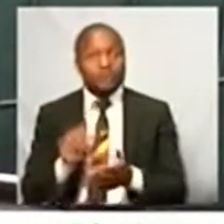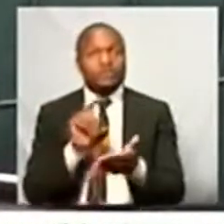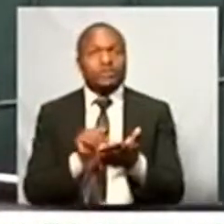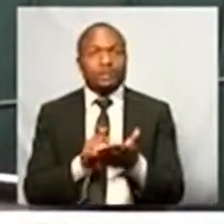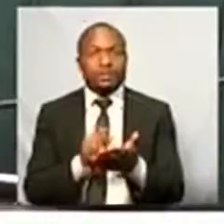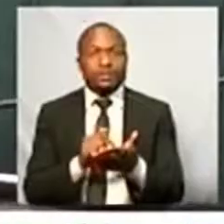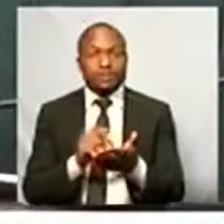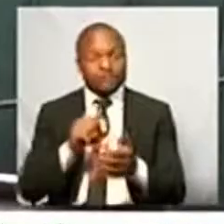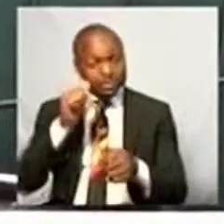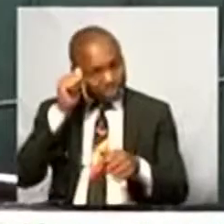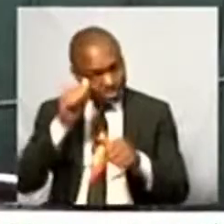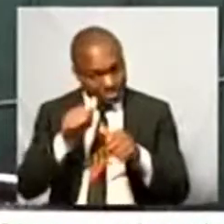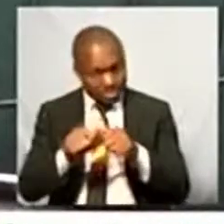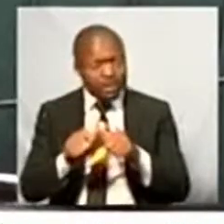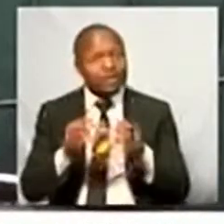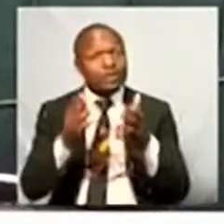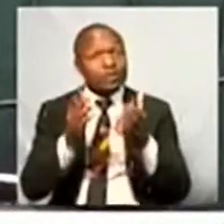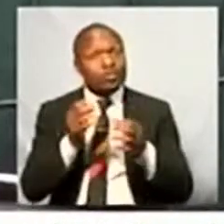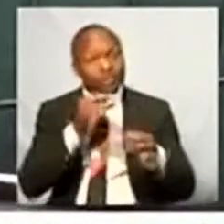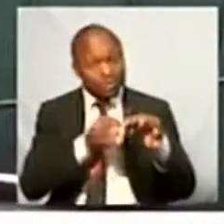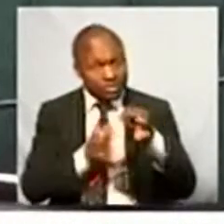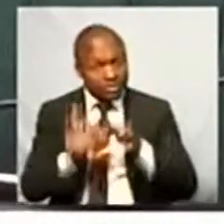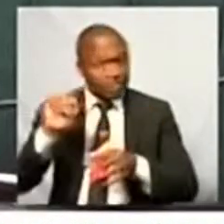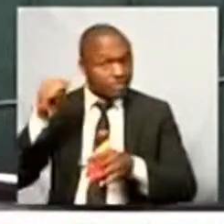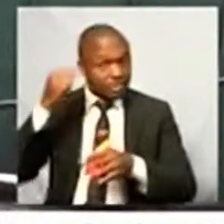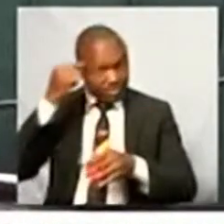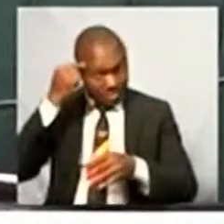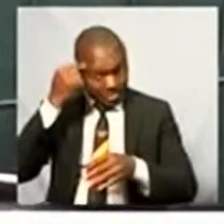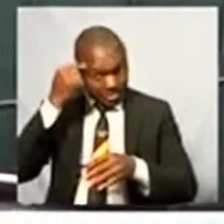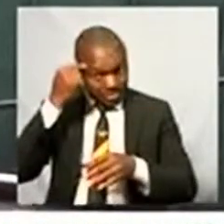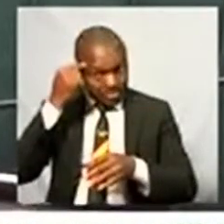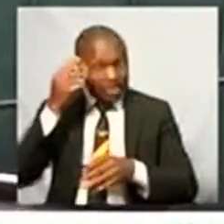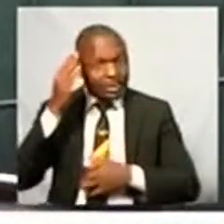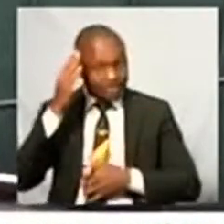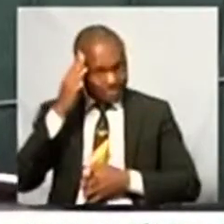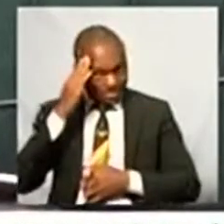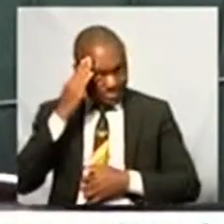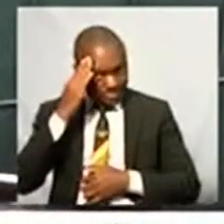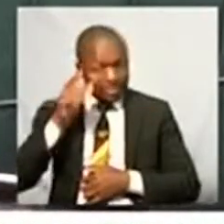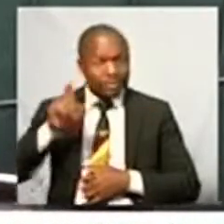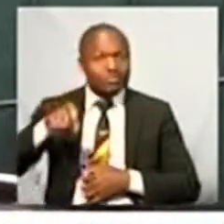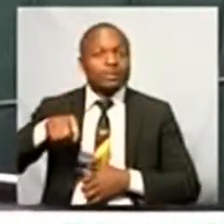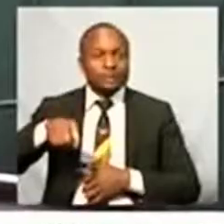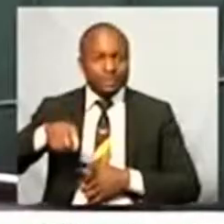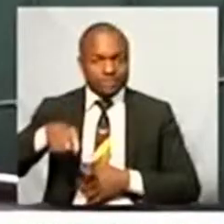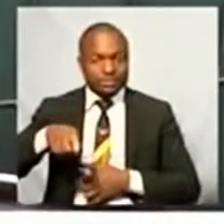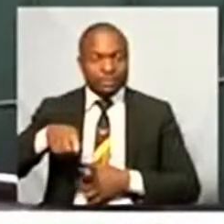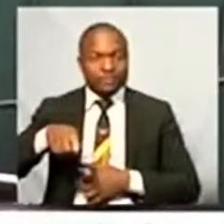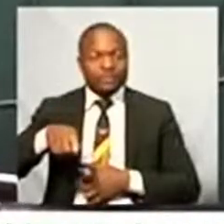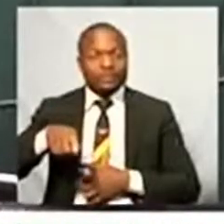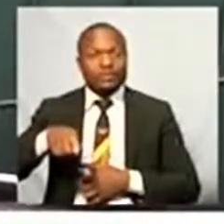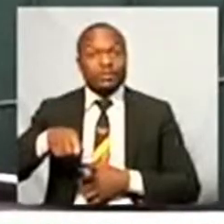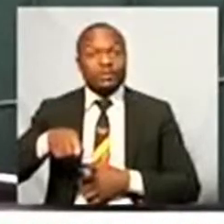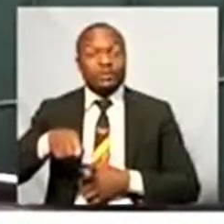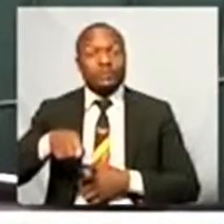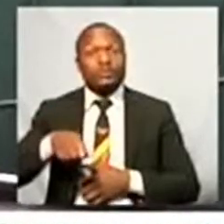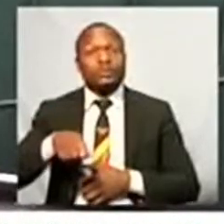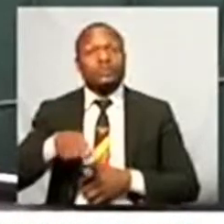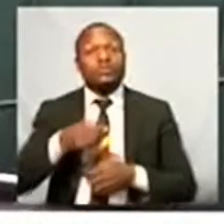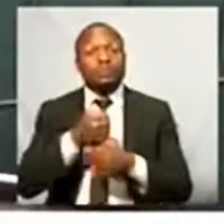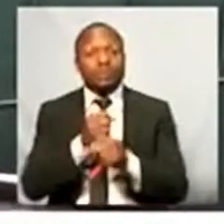Madam Speaker, I wish to clarify that the government is also mindful of the need to integrate the